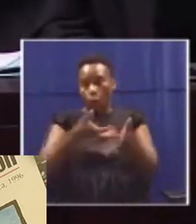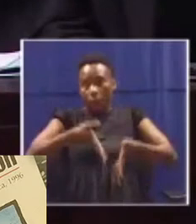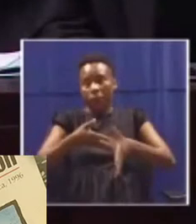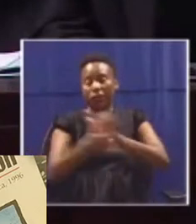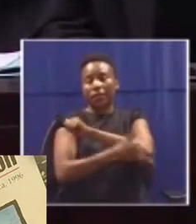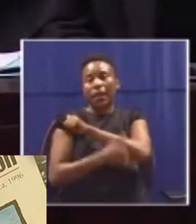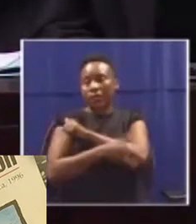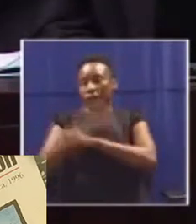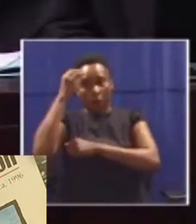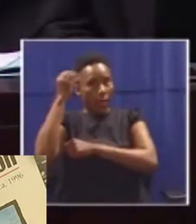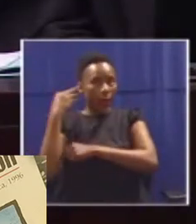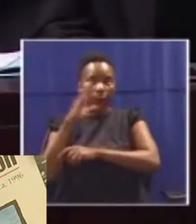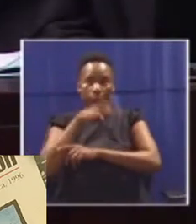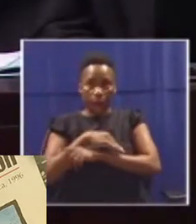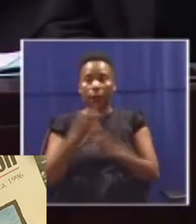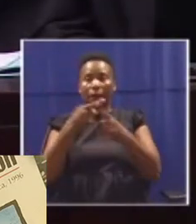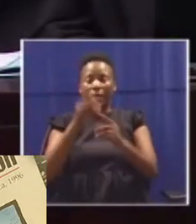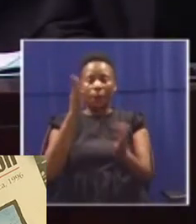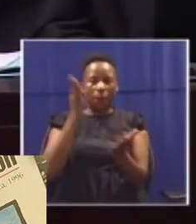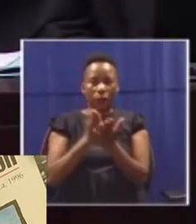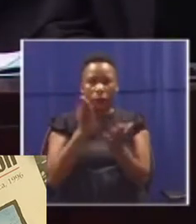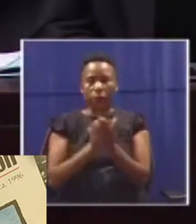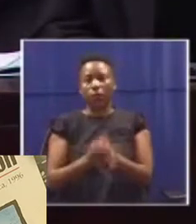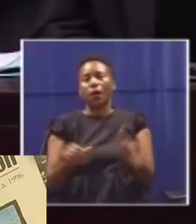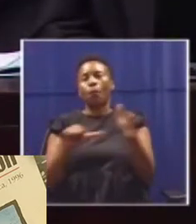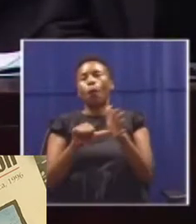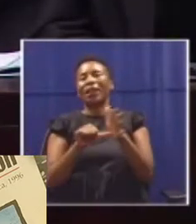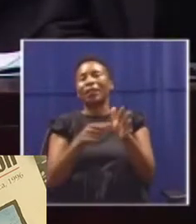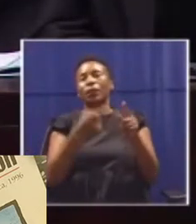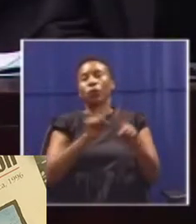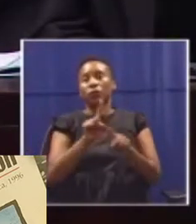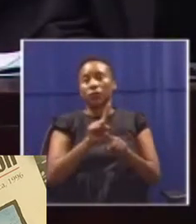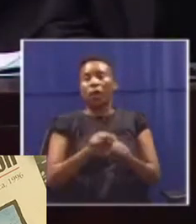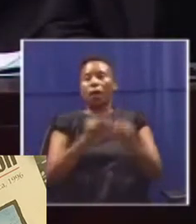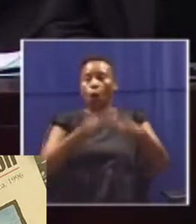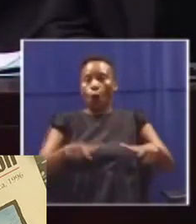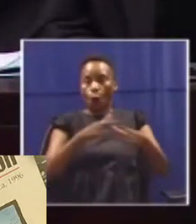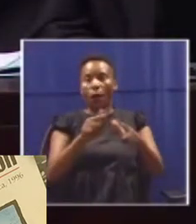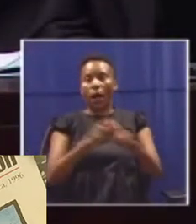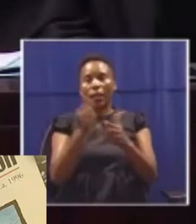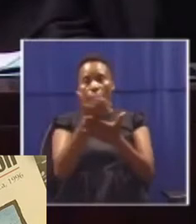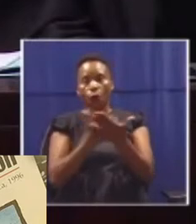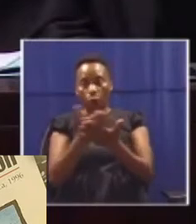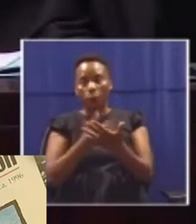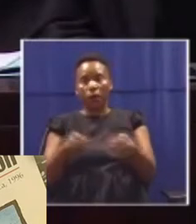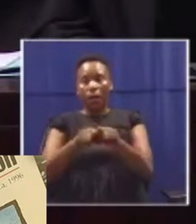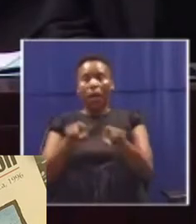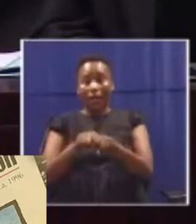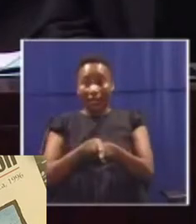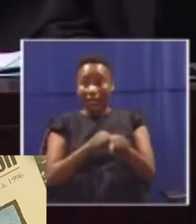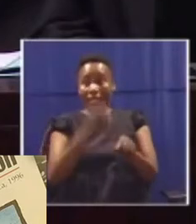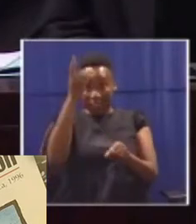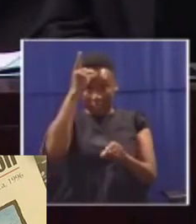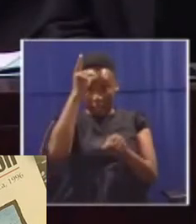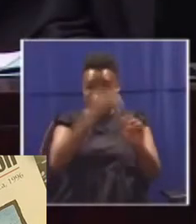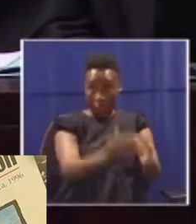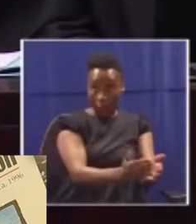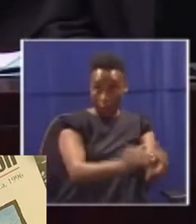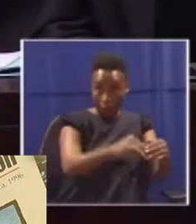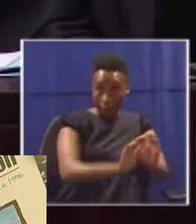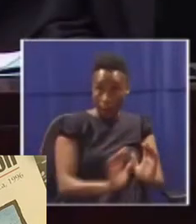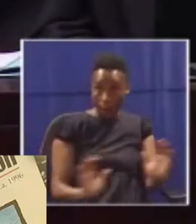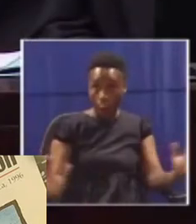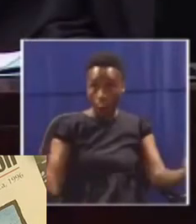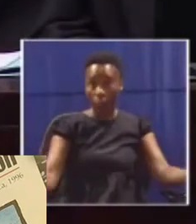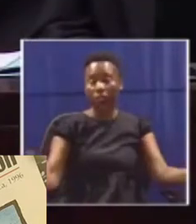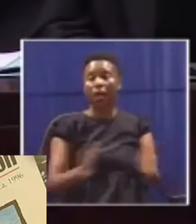very importantly, particularly to those local economies, like if you take the Port of Durban and the Itegwini municipality